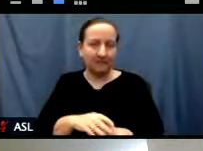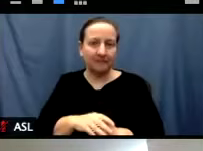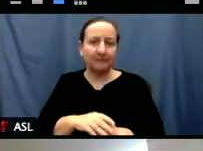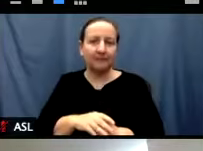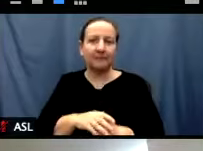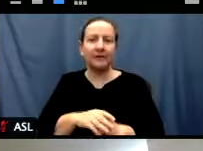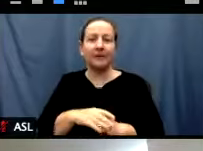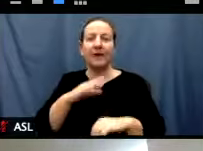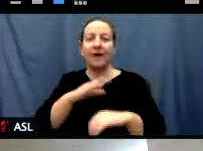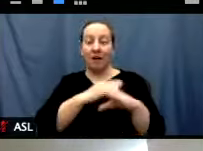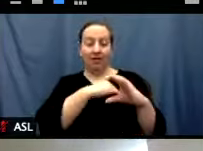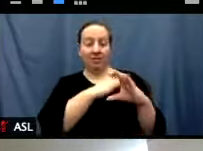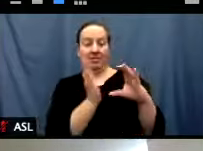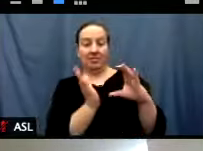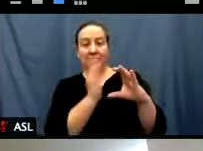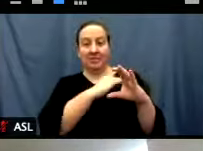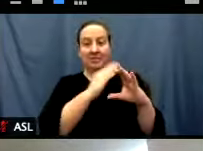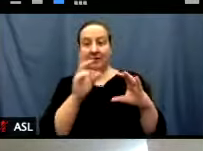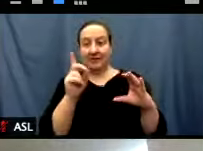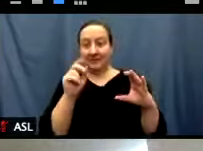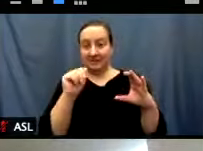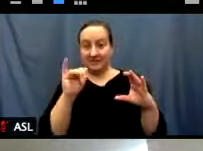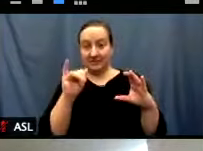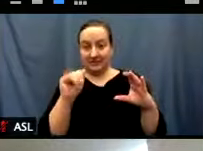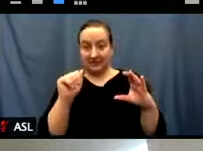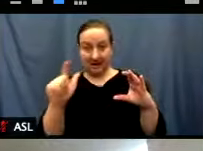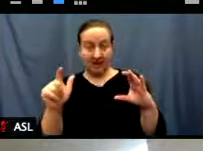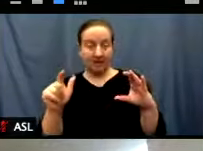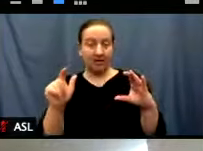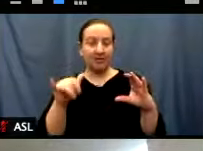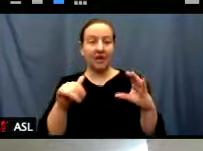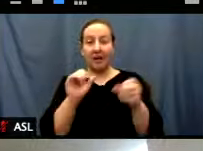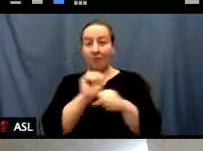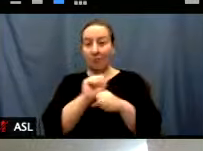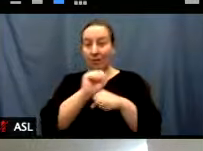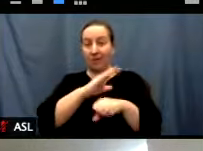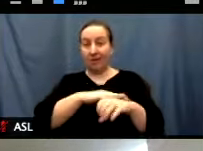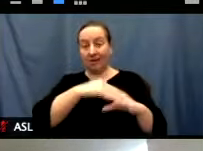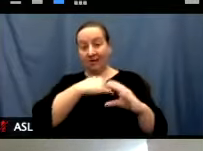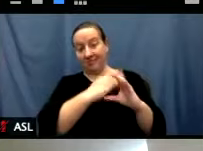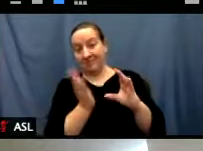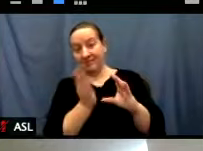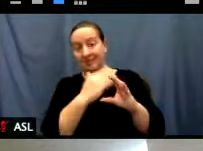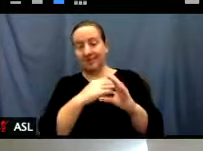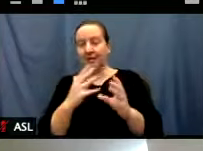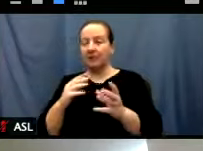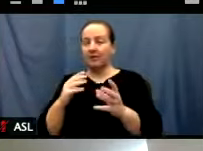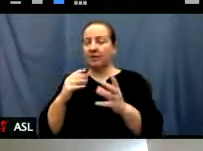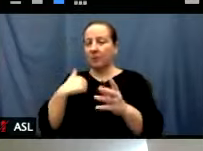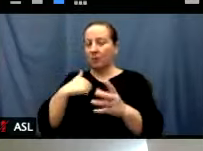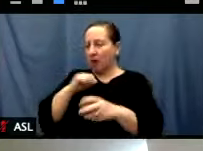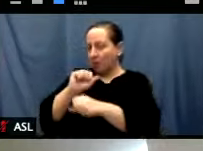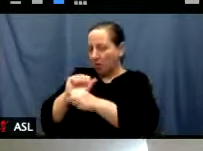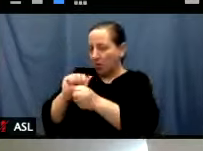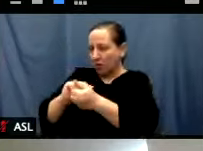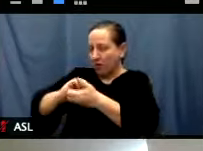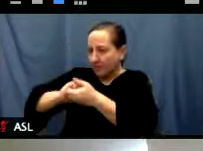On the dial, all of the work on the dial is in collaboration with our partners. It's CDPHE, it's the governor's